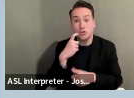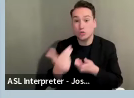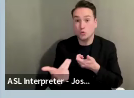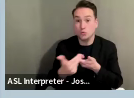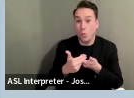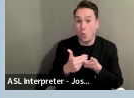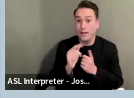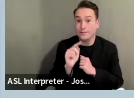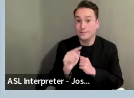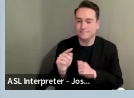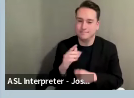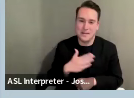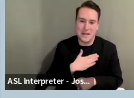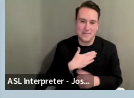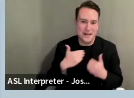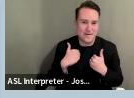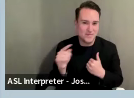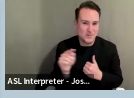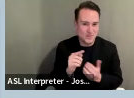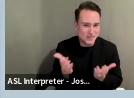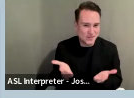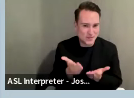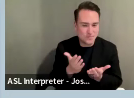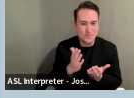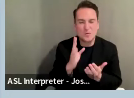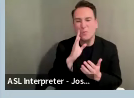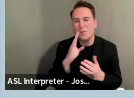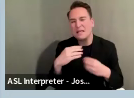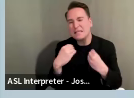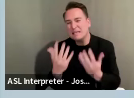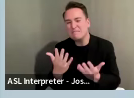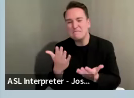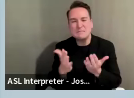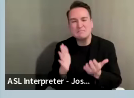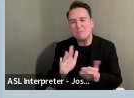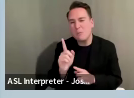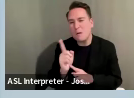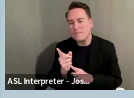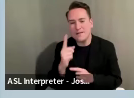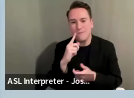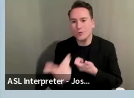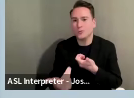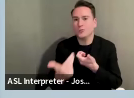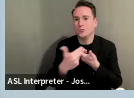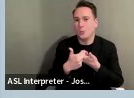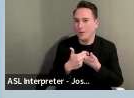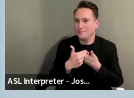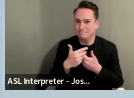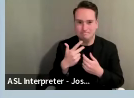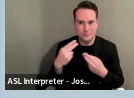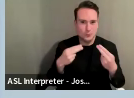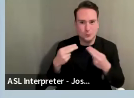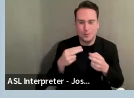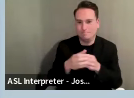us, we're glad to have you. And we're going to give folks about 1 more minute to log in and join us. So please put